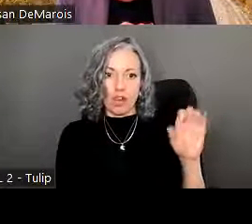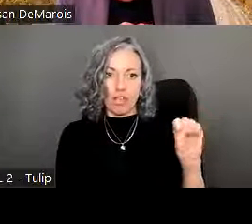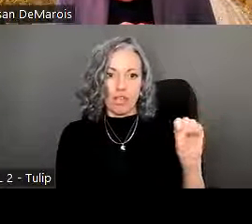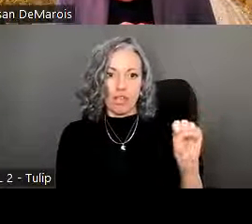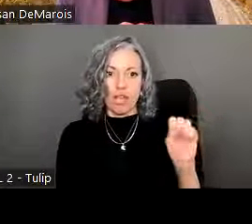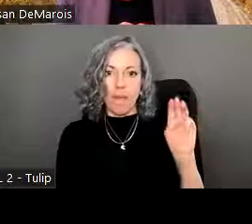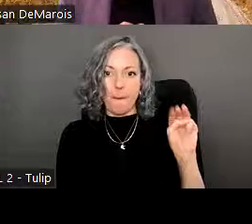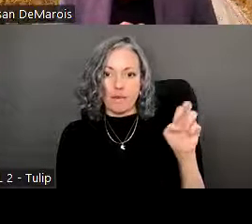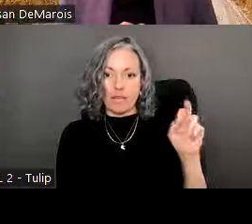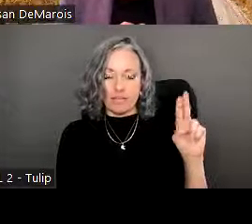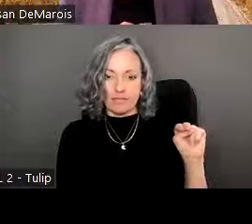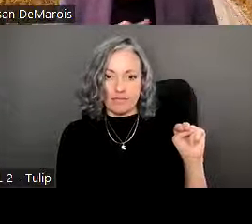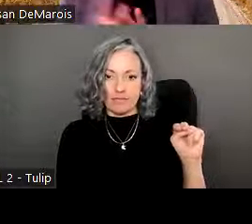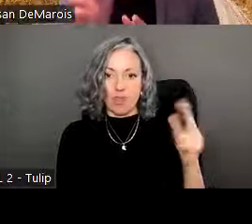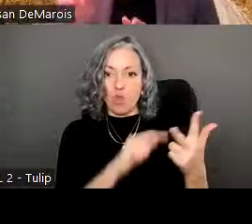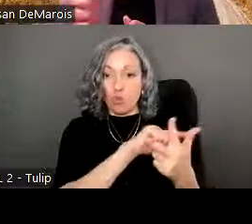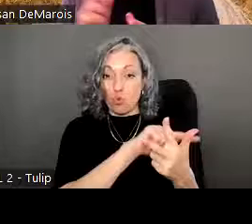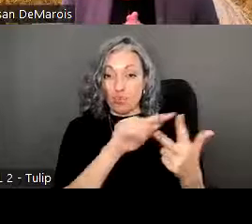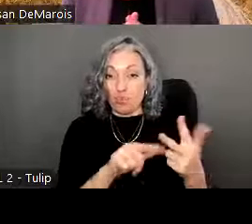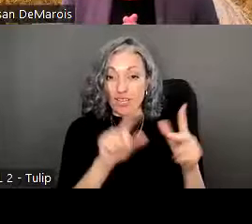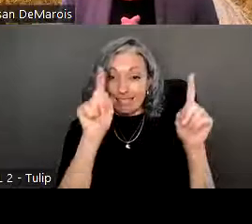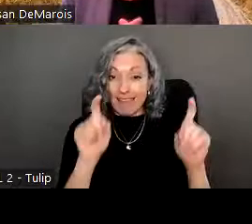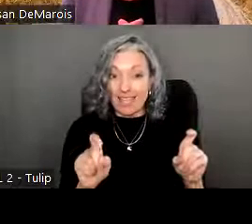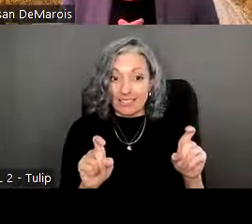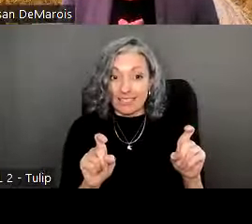independent living centers to test a model. And